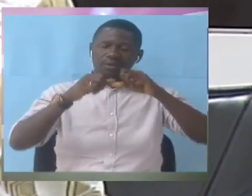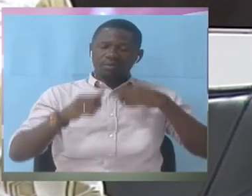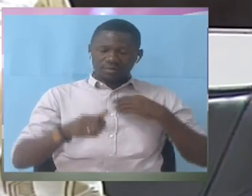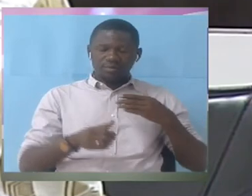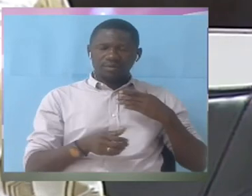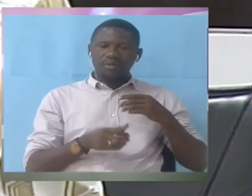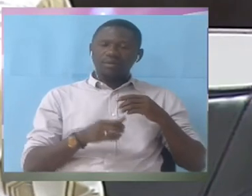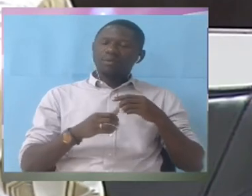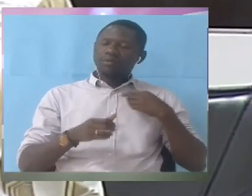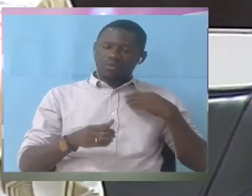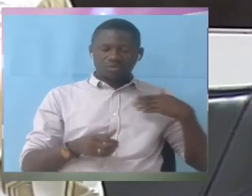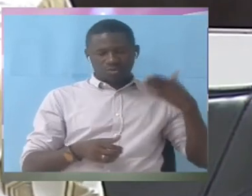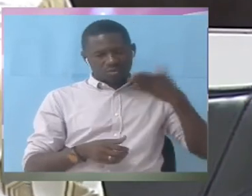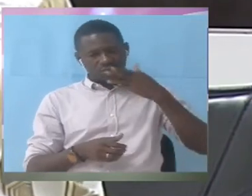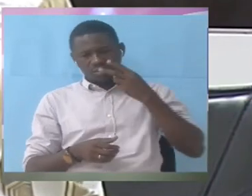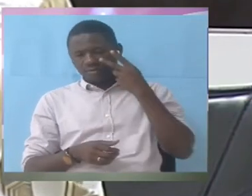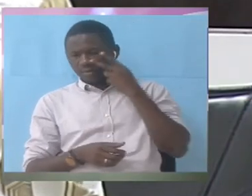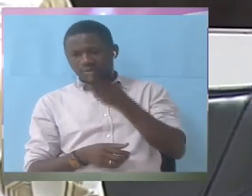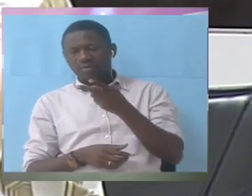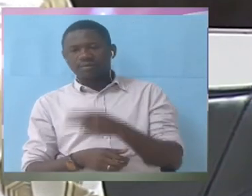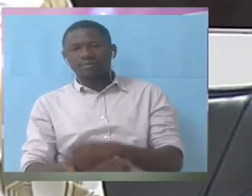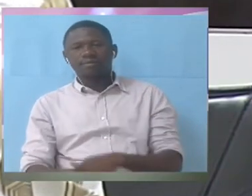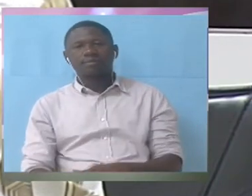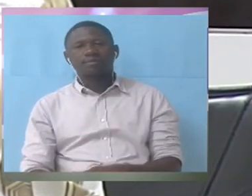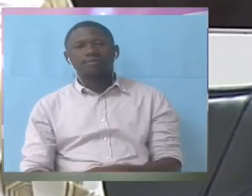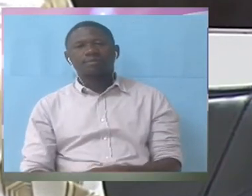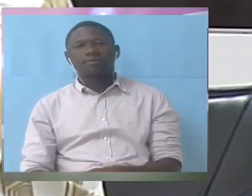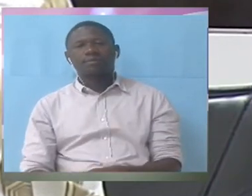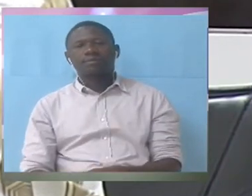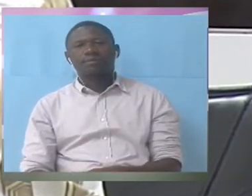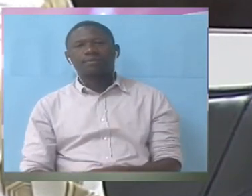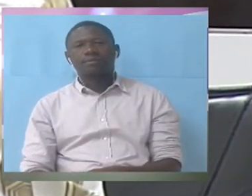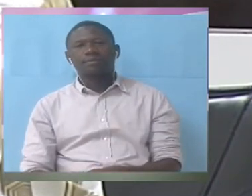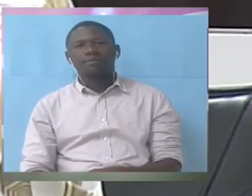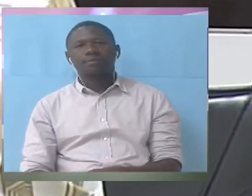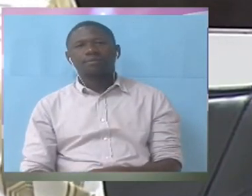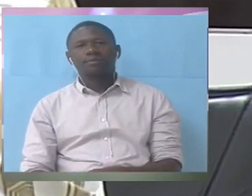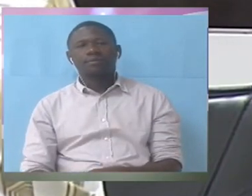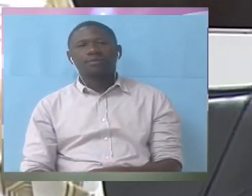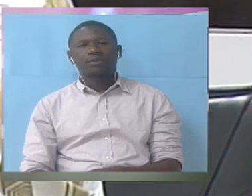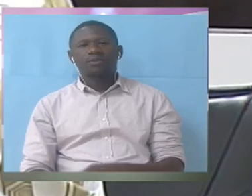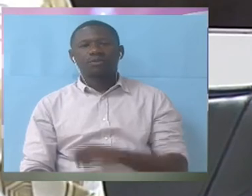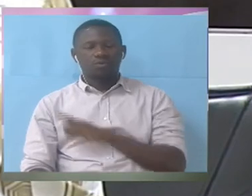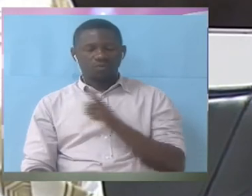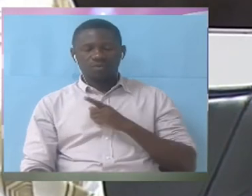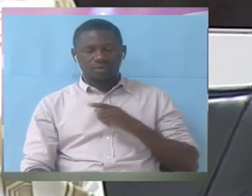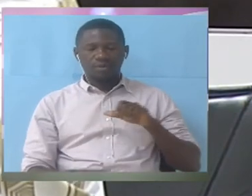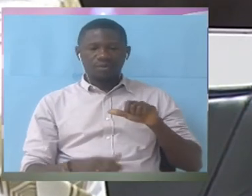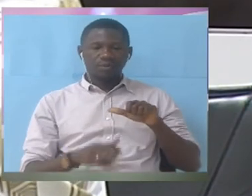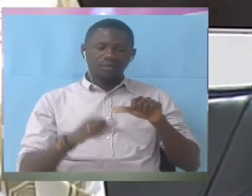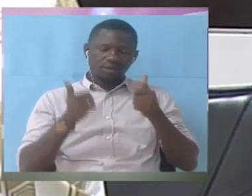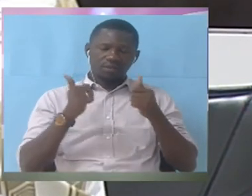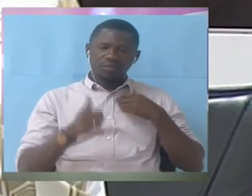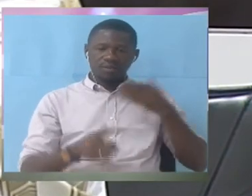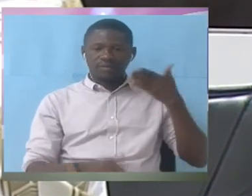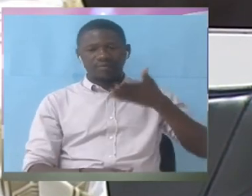accident and emergency unit bi, way terawut dama bëgg wëralu ci l'hôpital bi tamit. So we started with the visit. We went through some